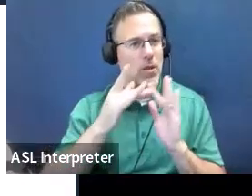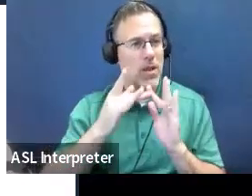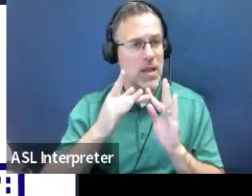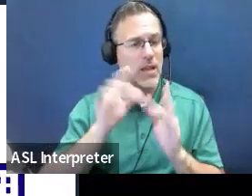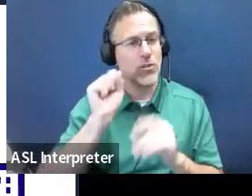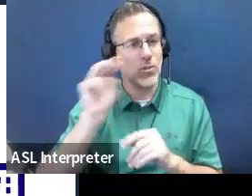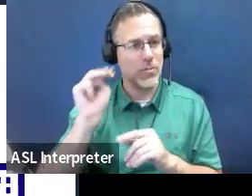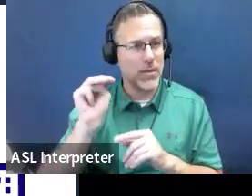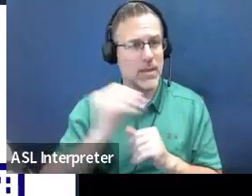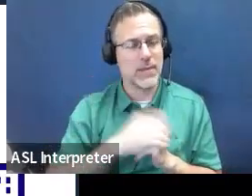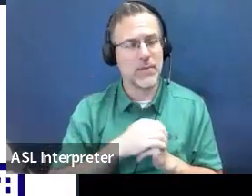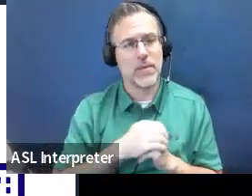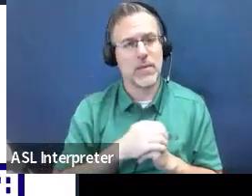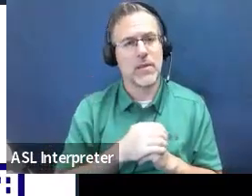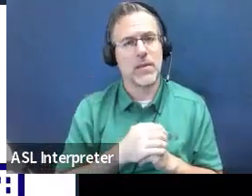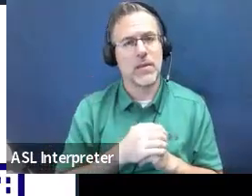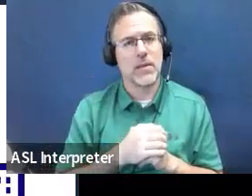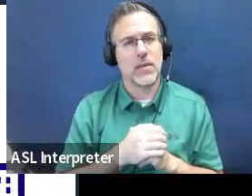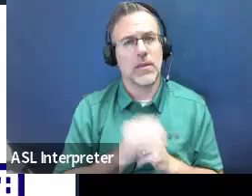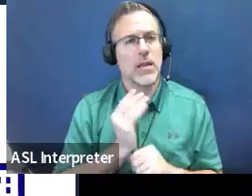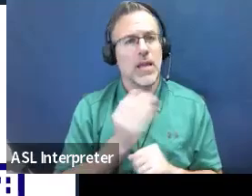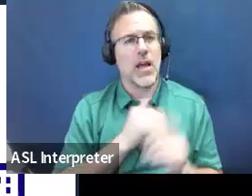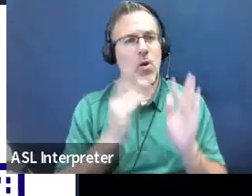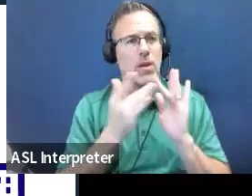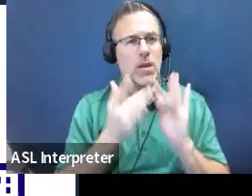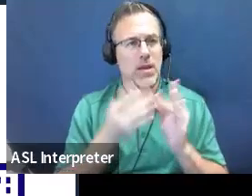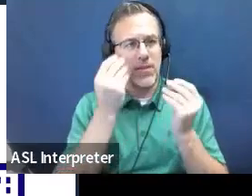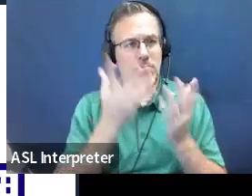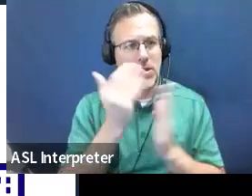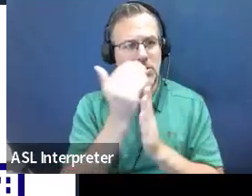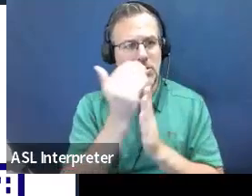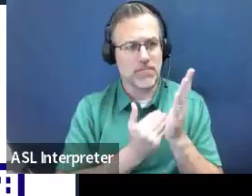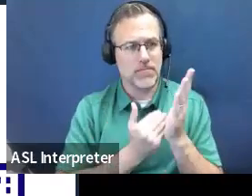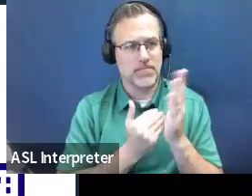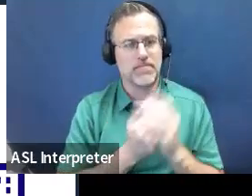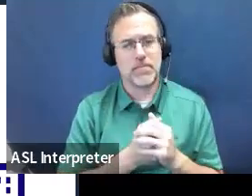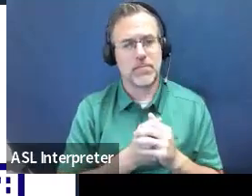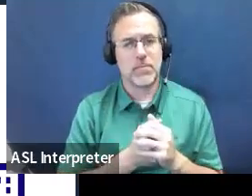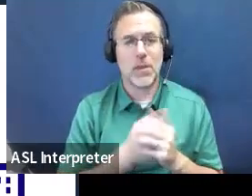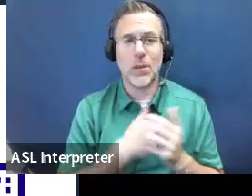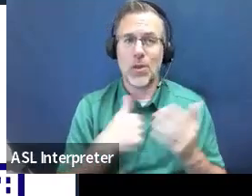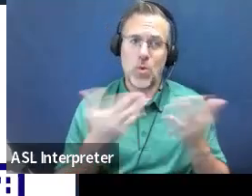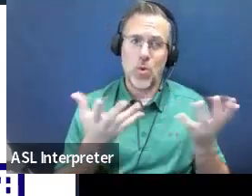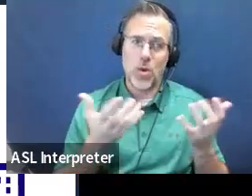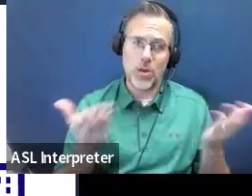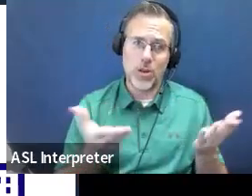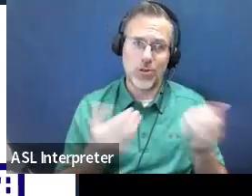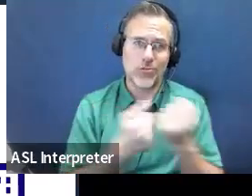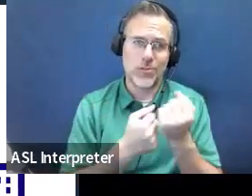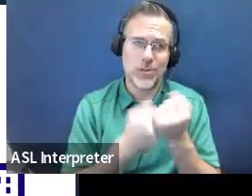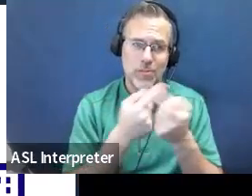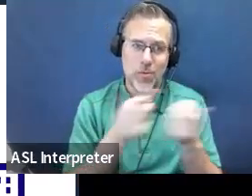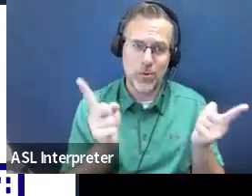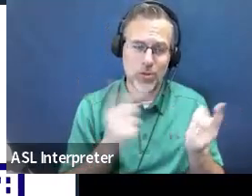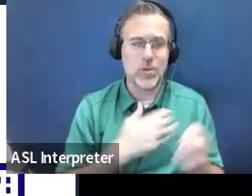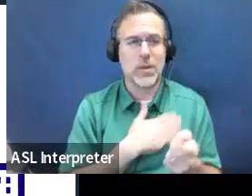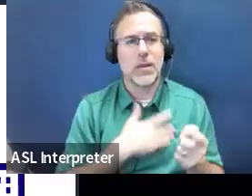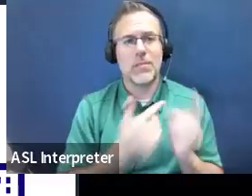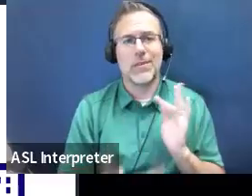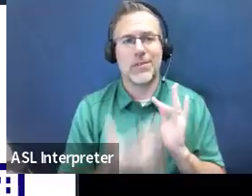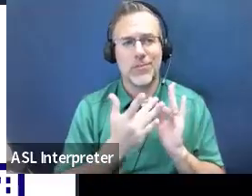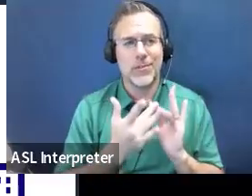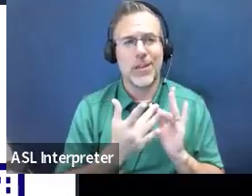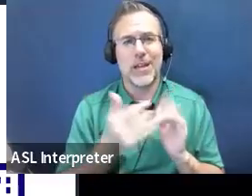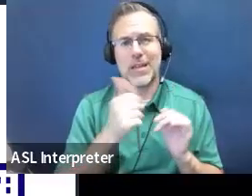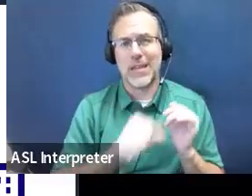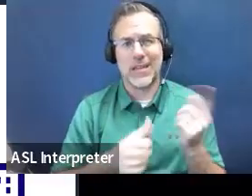media, and our contact information, because we really are here to support you. So please reach out with